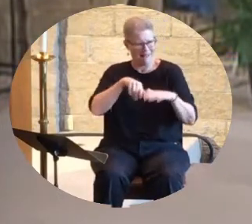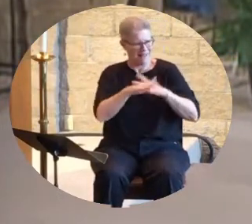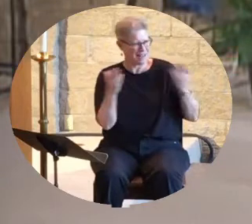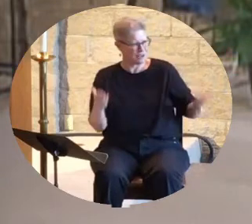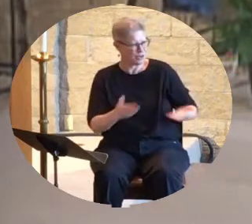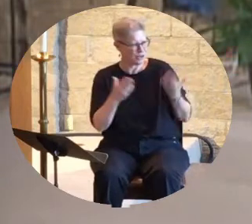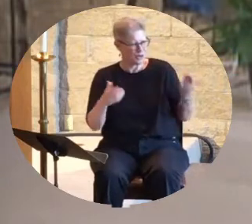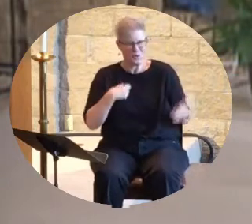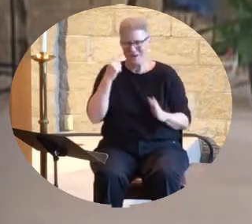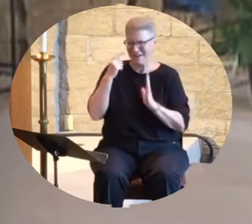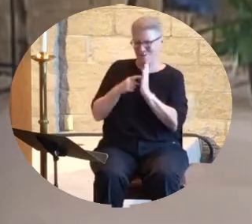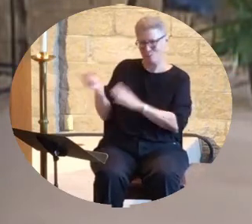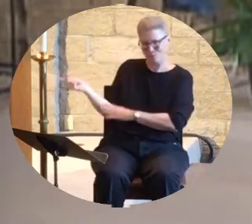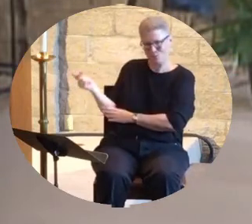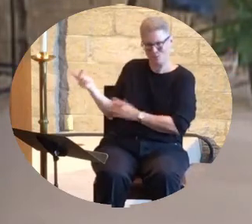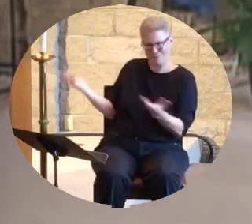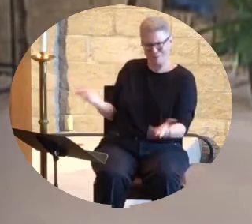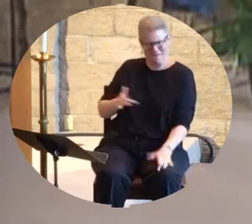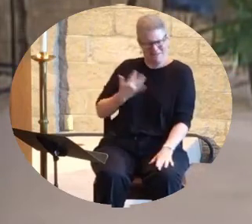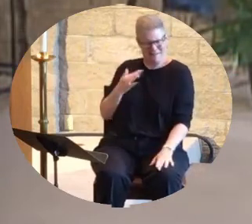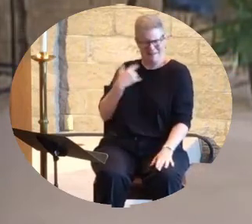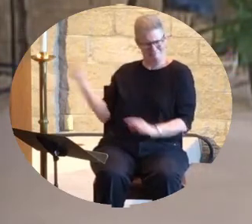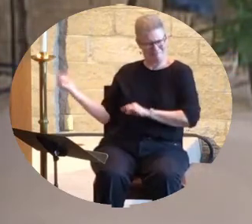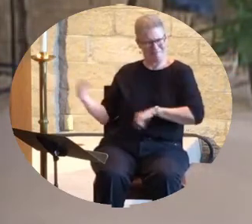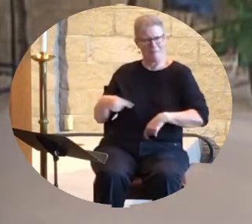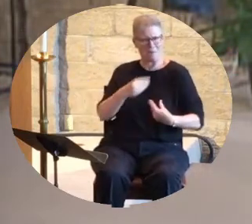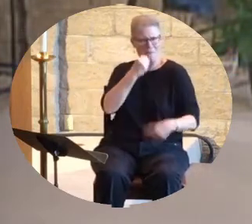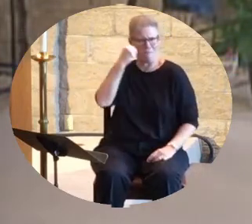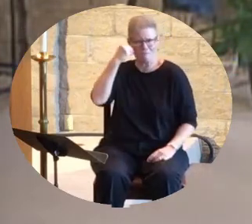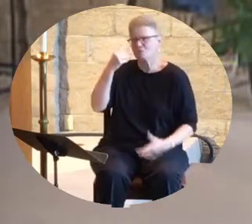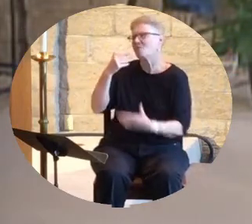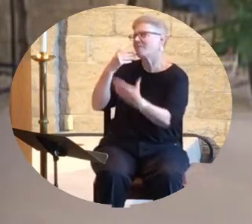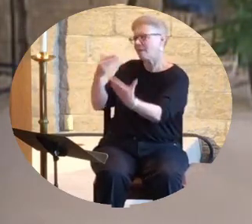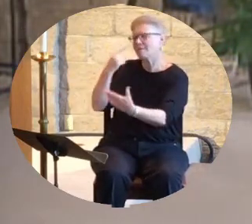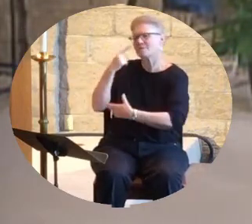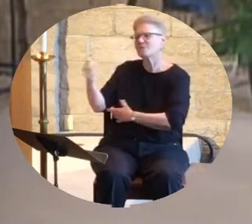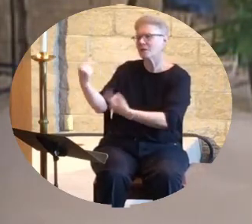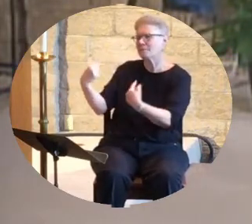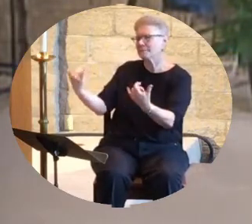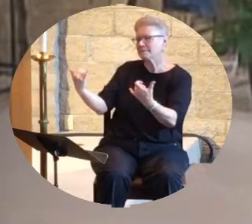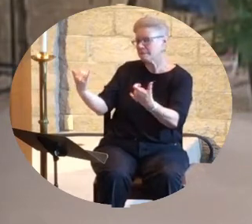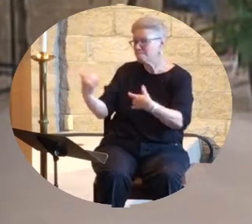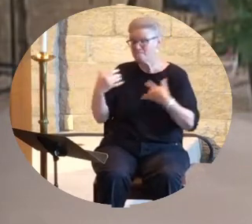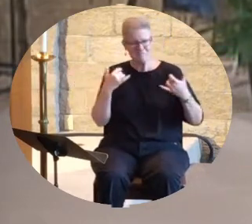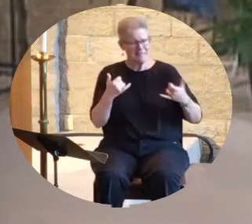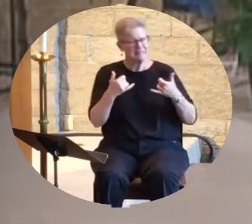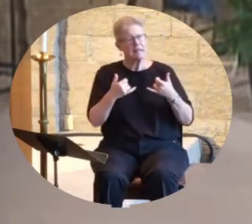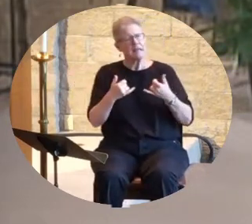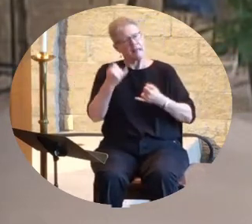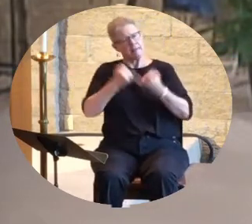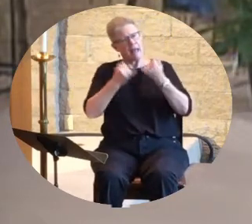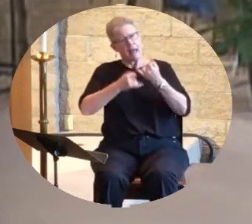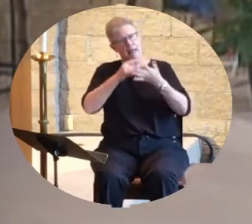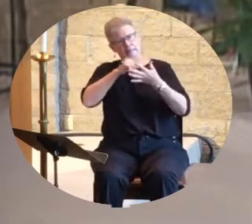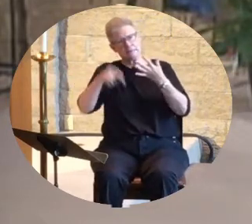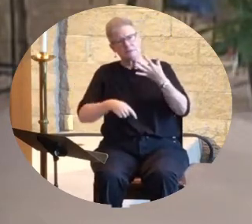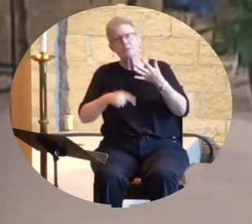coming home. So thank you very much for being here today. Today, we conclude our series on the 12